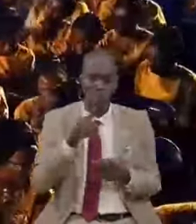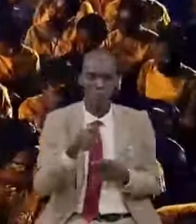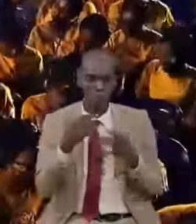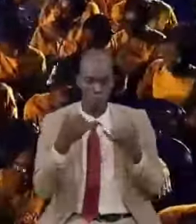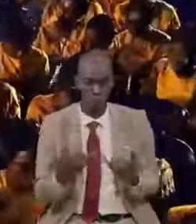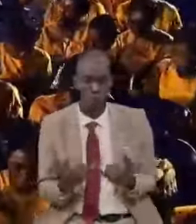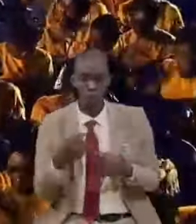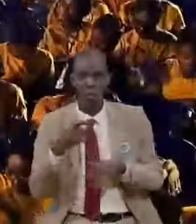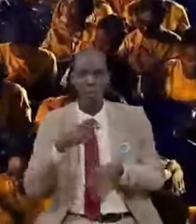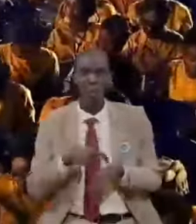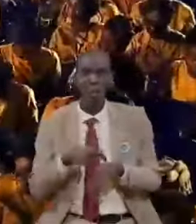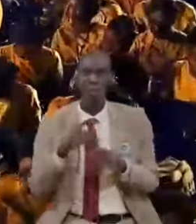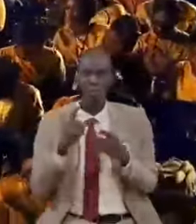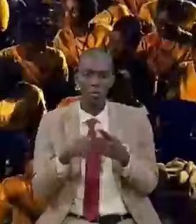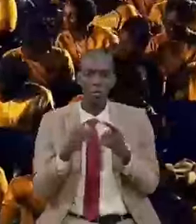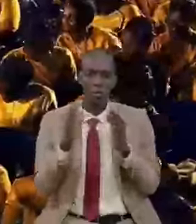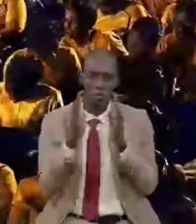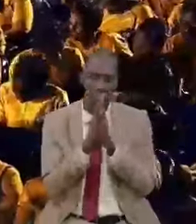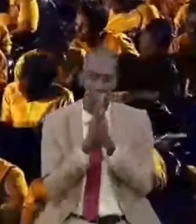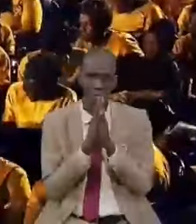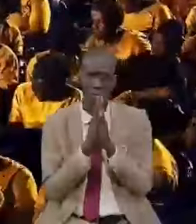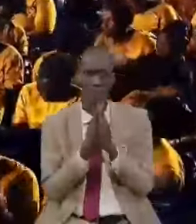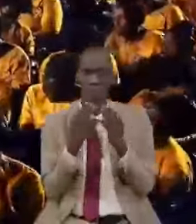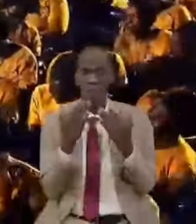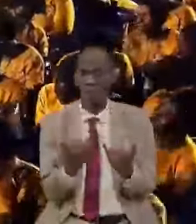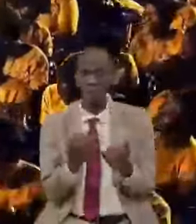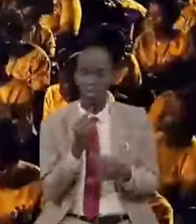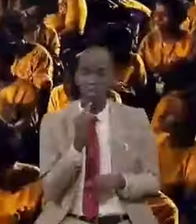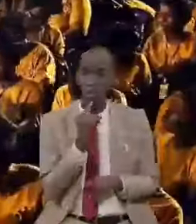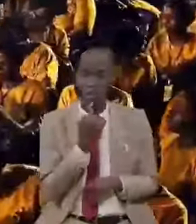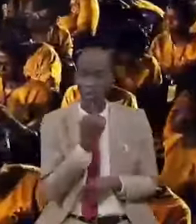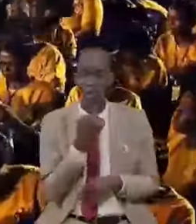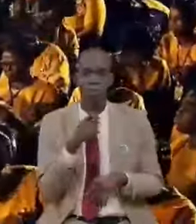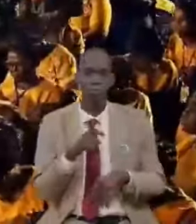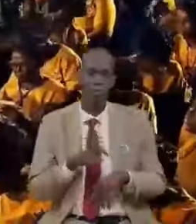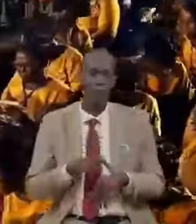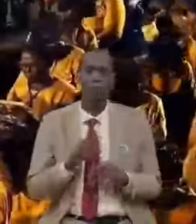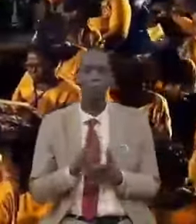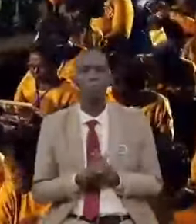eyes closed. Heads bowed and eyes closed.